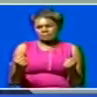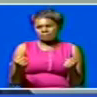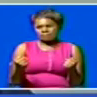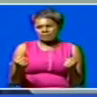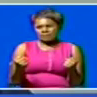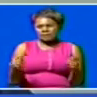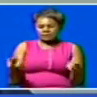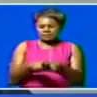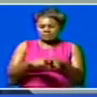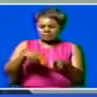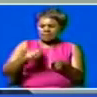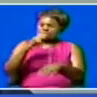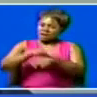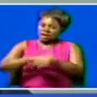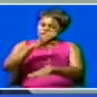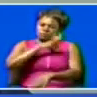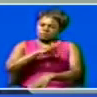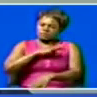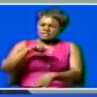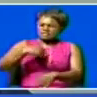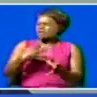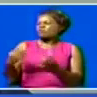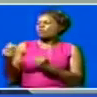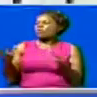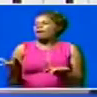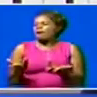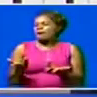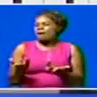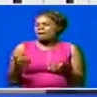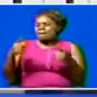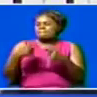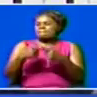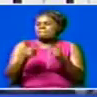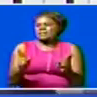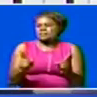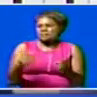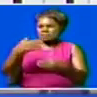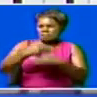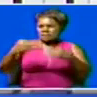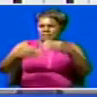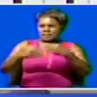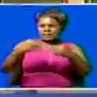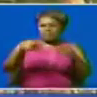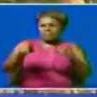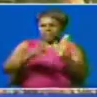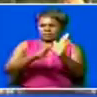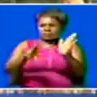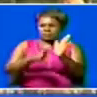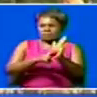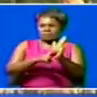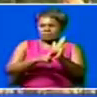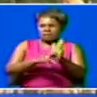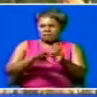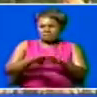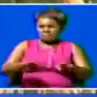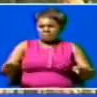and the fact that we are still making profits, why would you run away from making profits? However, the building also represents the long-term view of